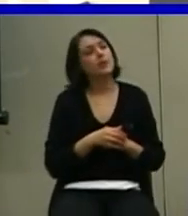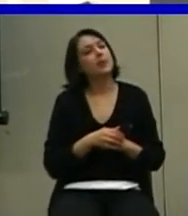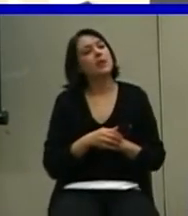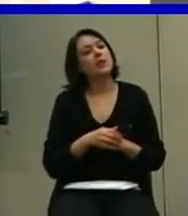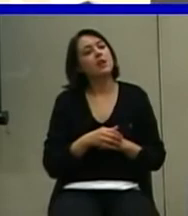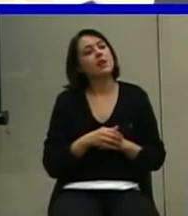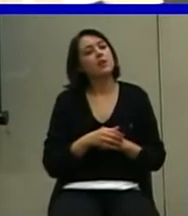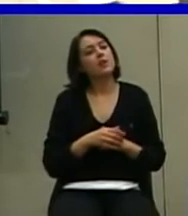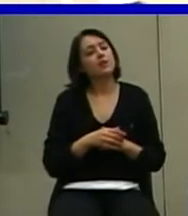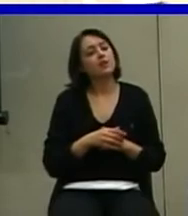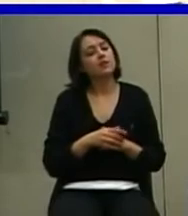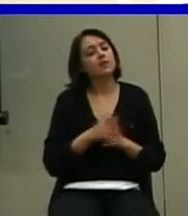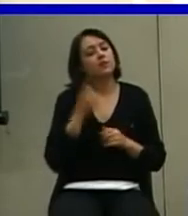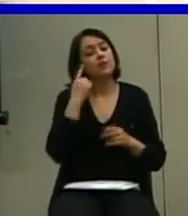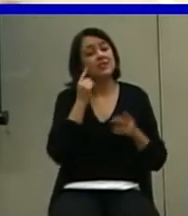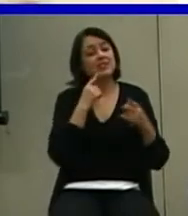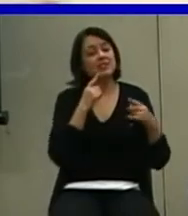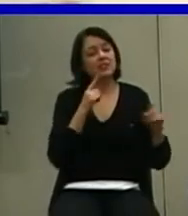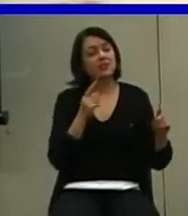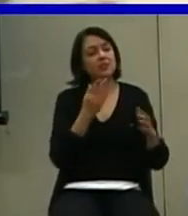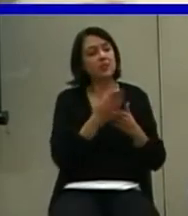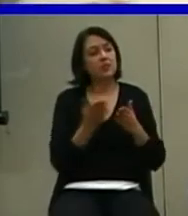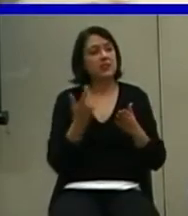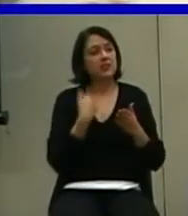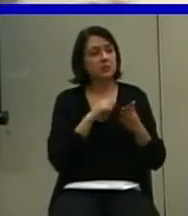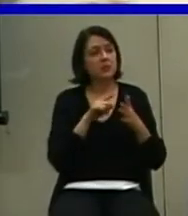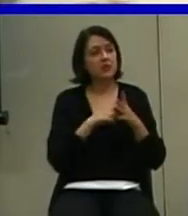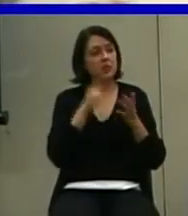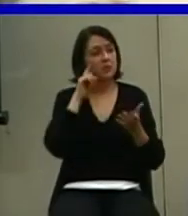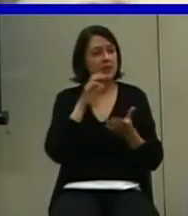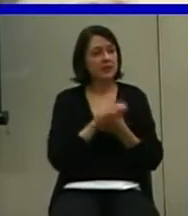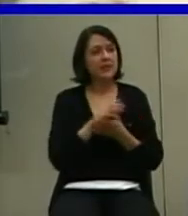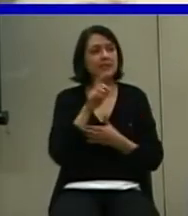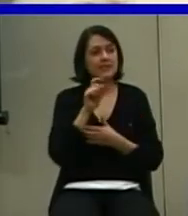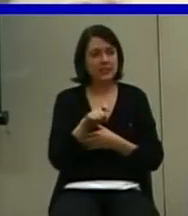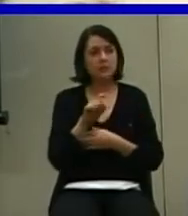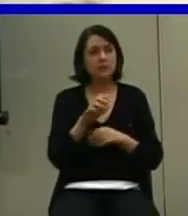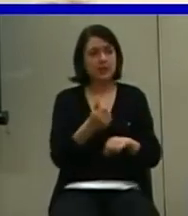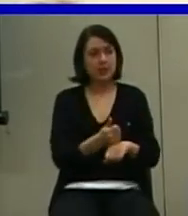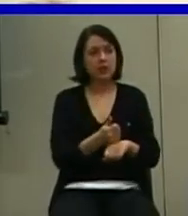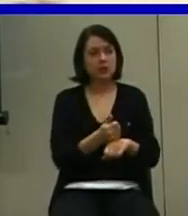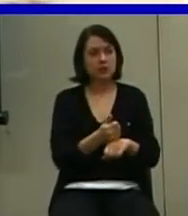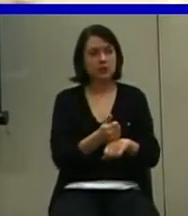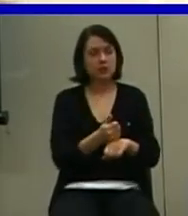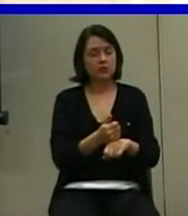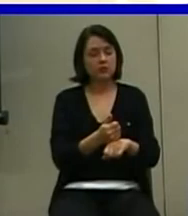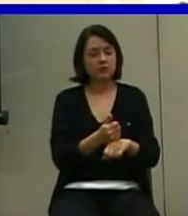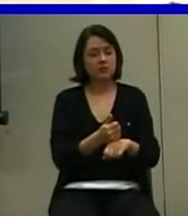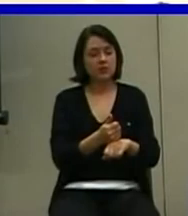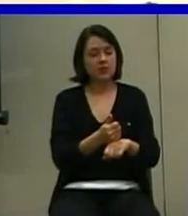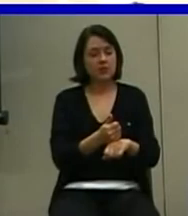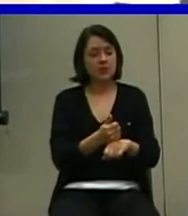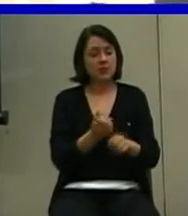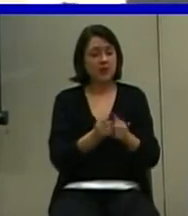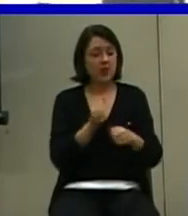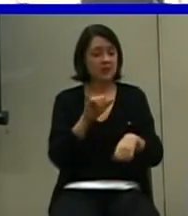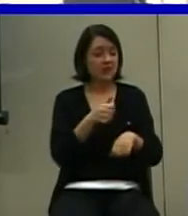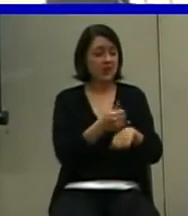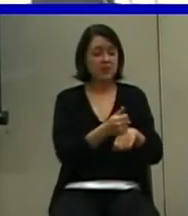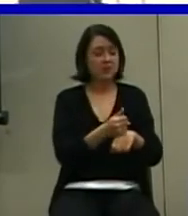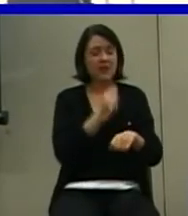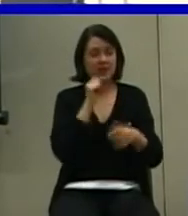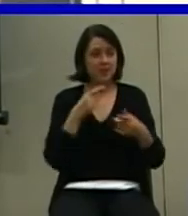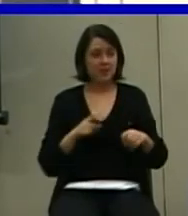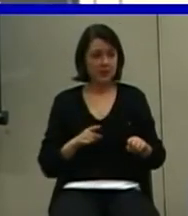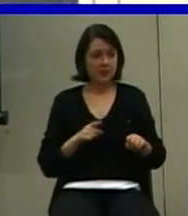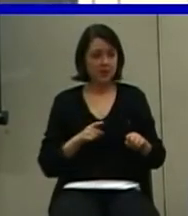there are some things that we've begun to believe need to be there, or it isn't going to happen. One is,